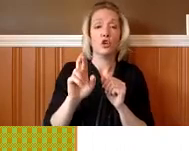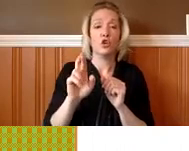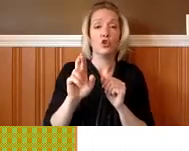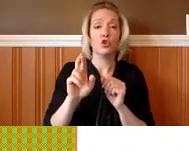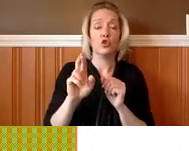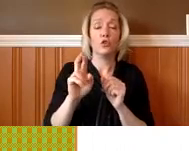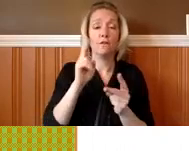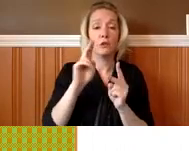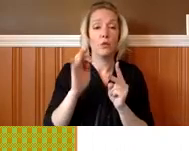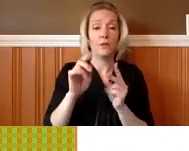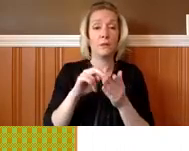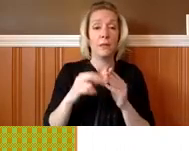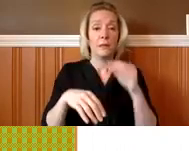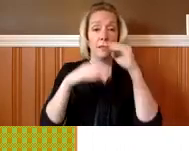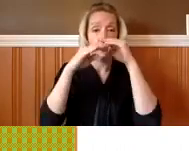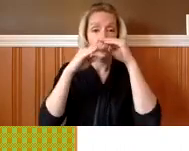down?